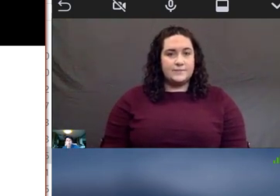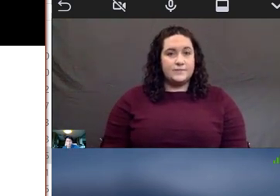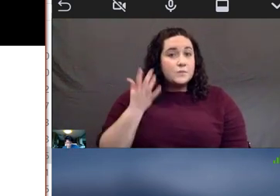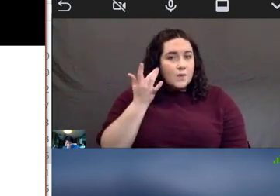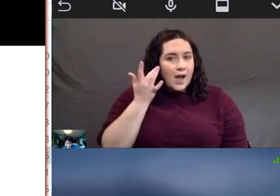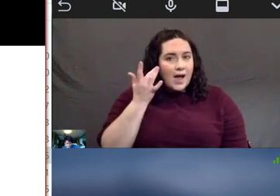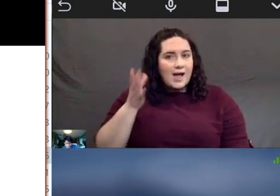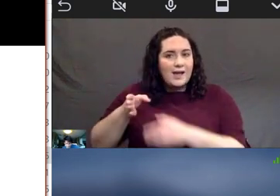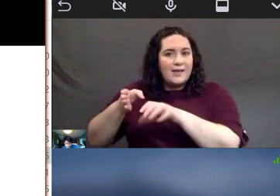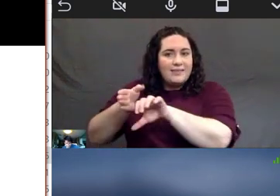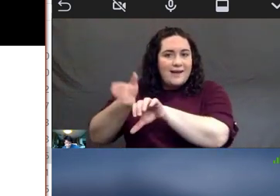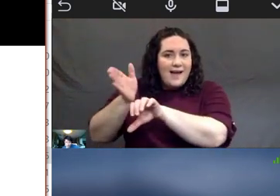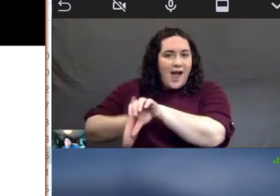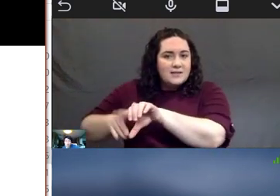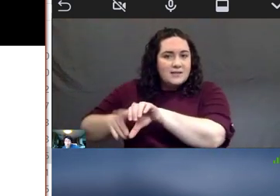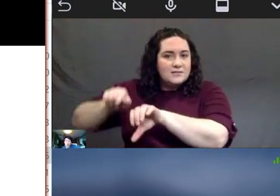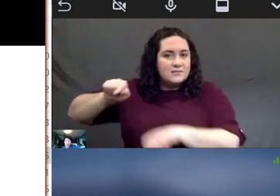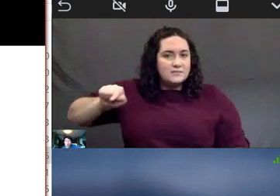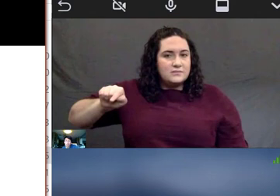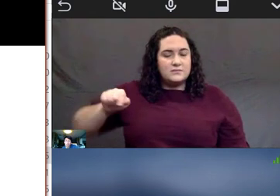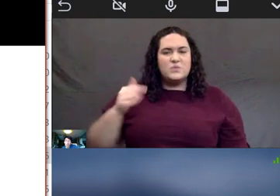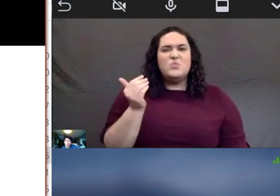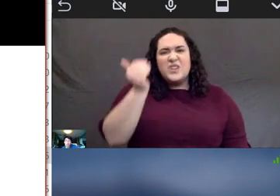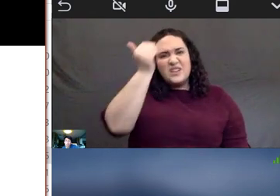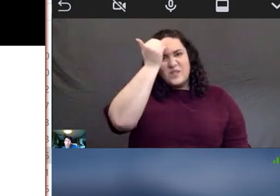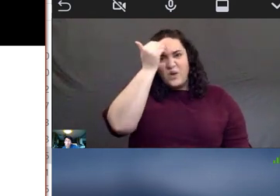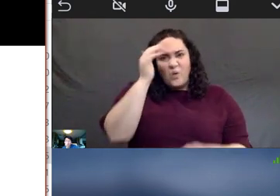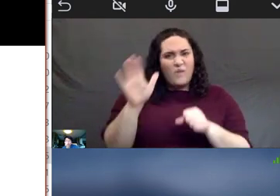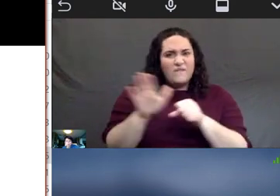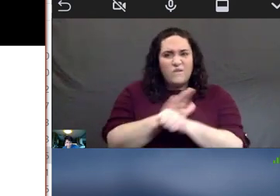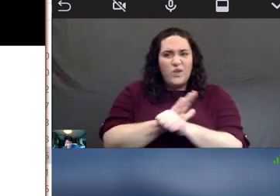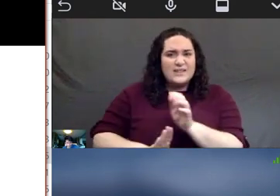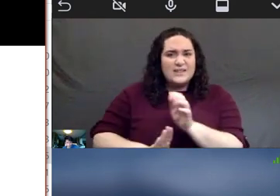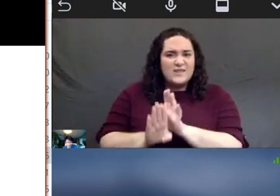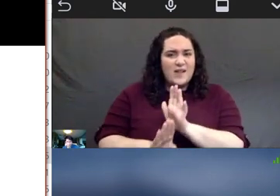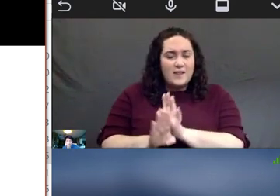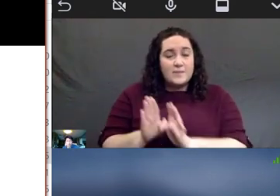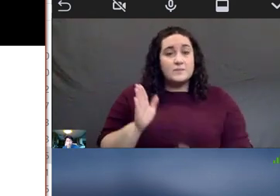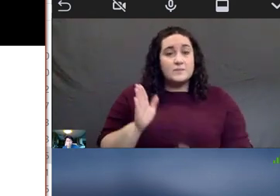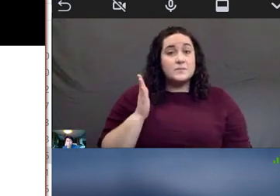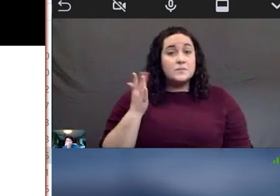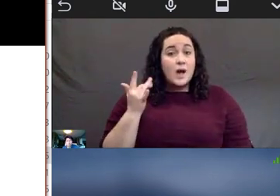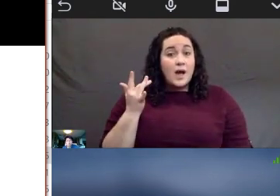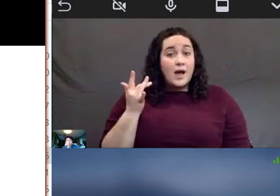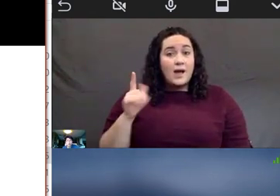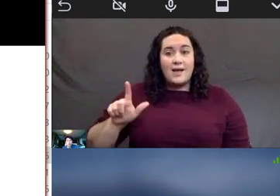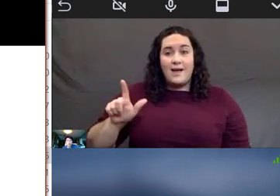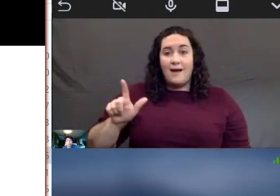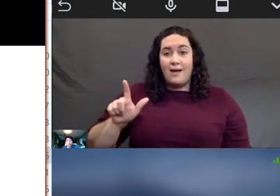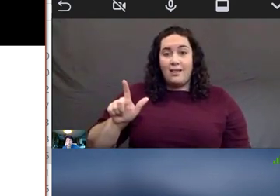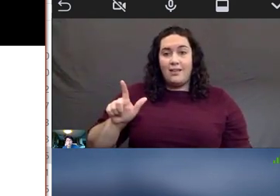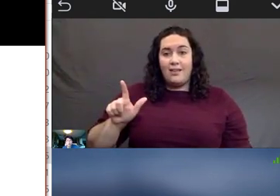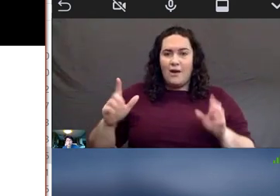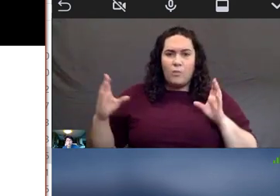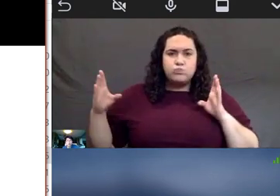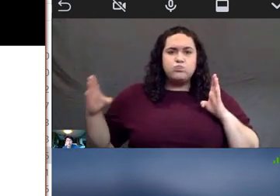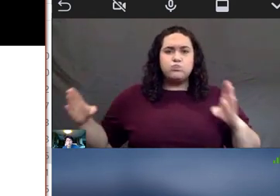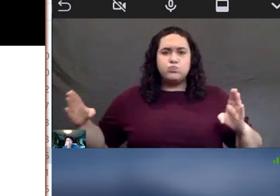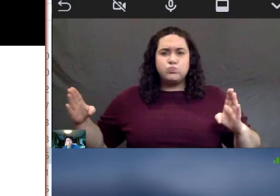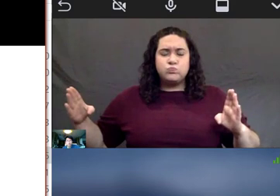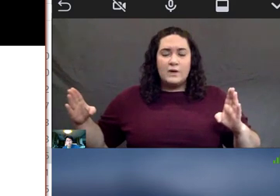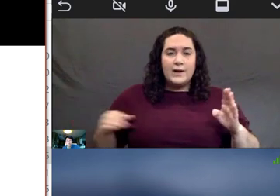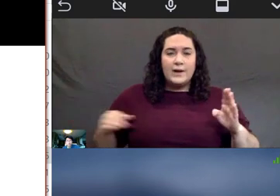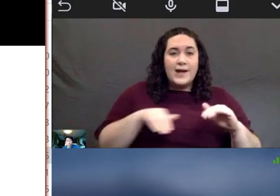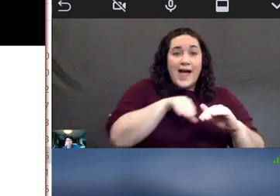in the fully developed region because L is larger than our entrance length. We put this into this